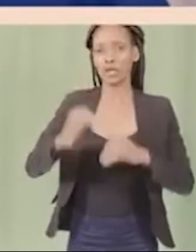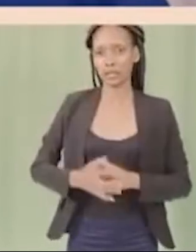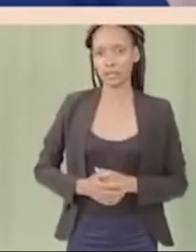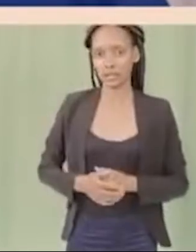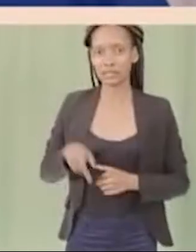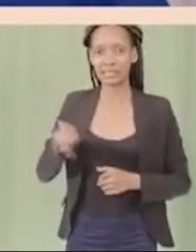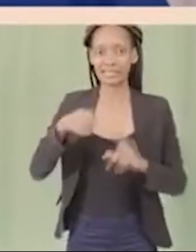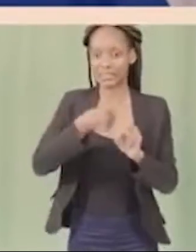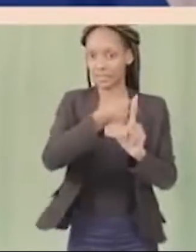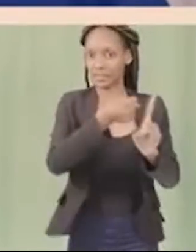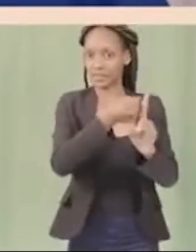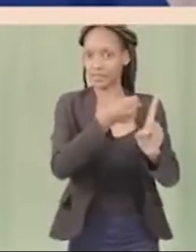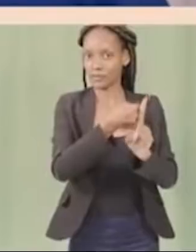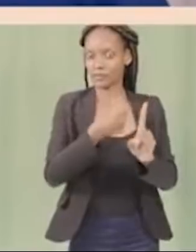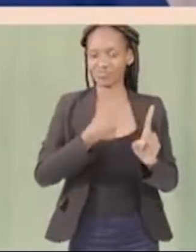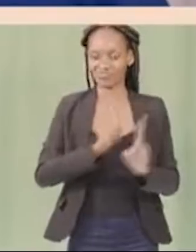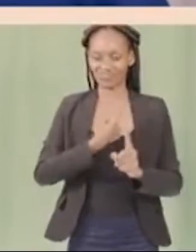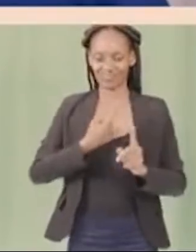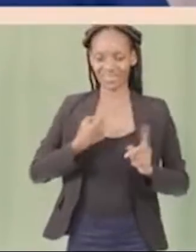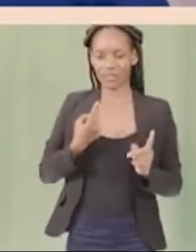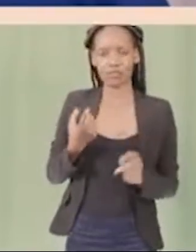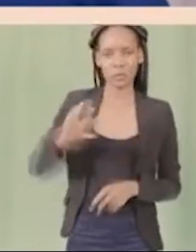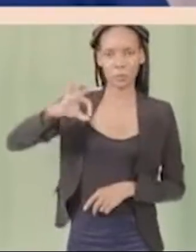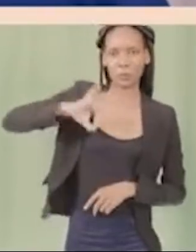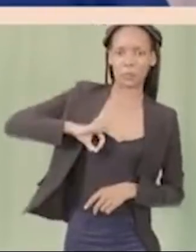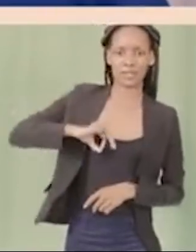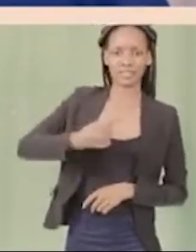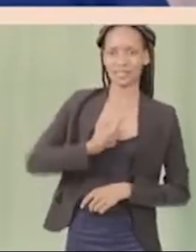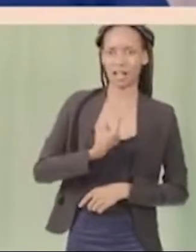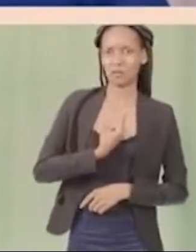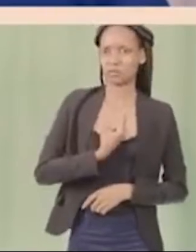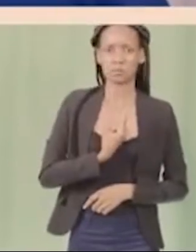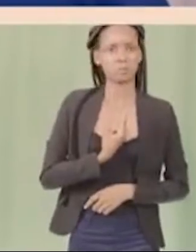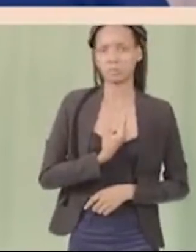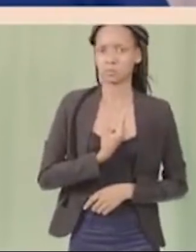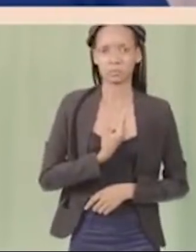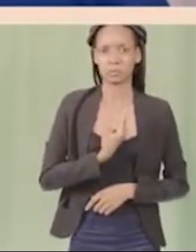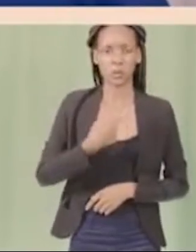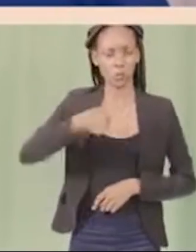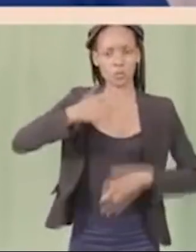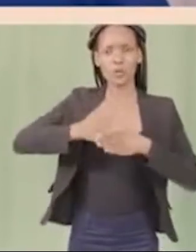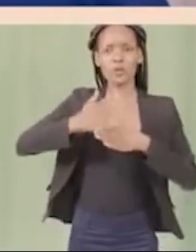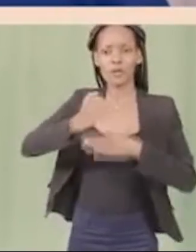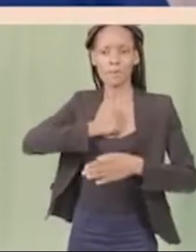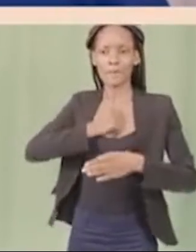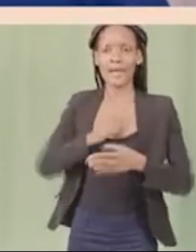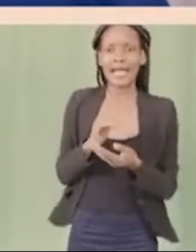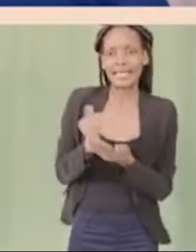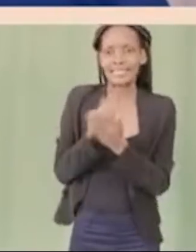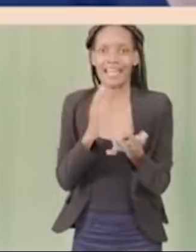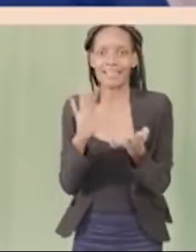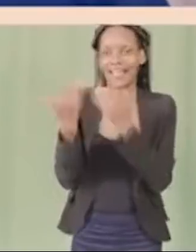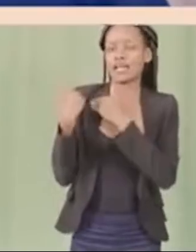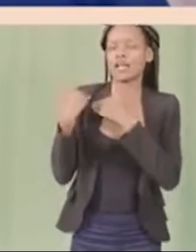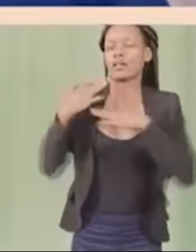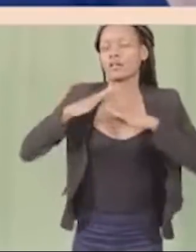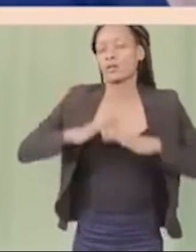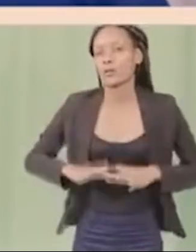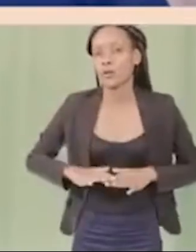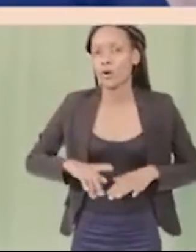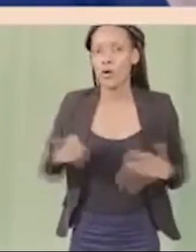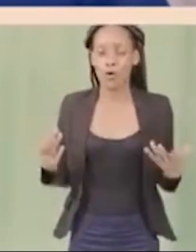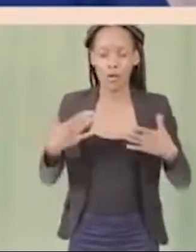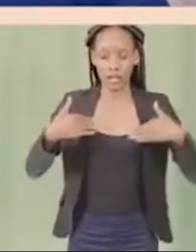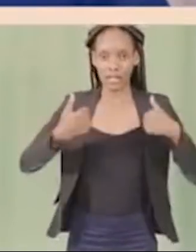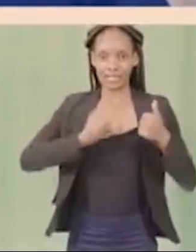fight for our own piece of bread, for our own job to be saved, or for our own health and